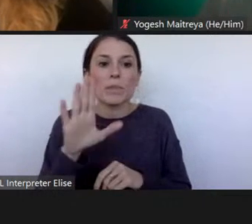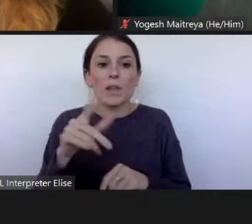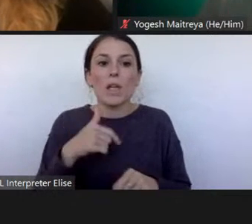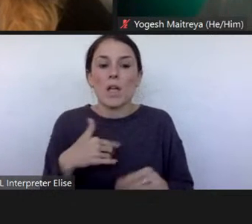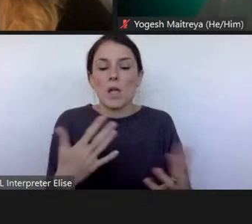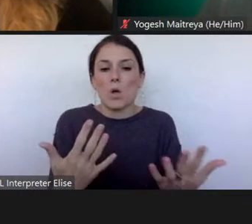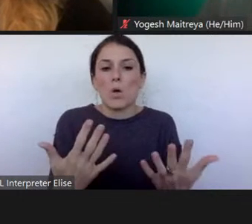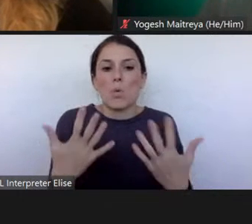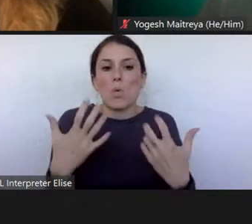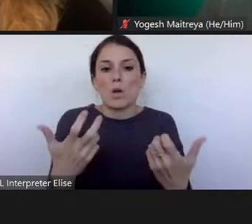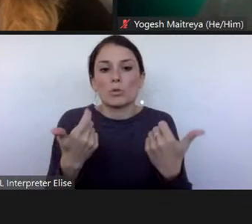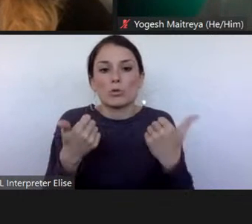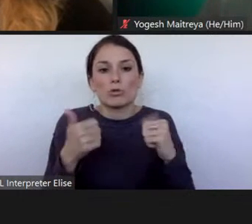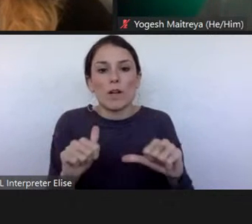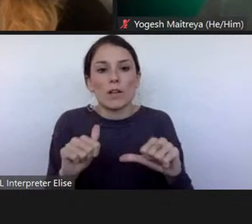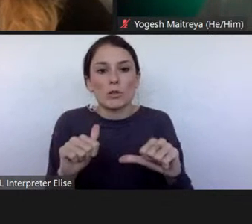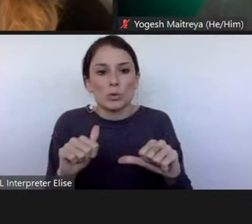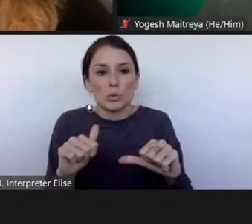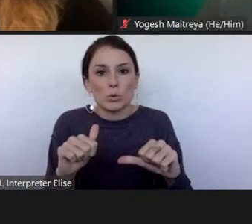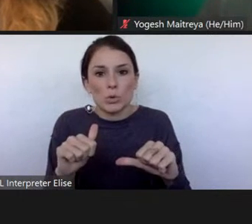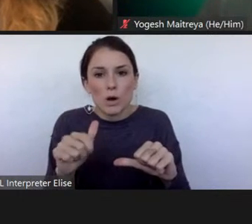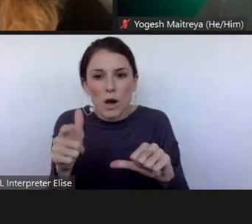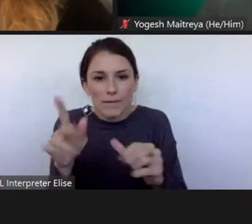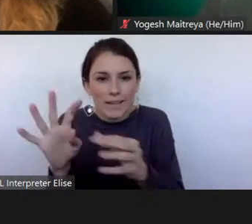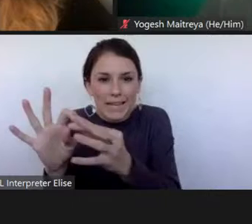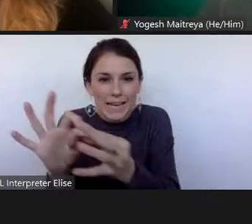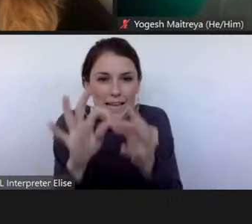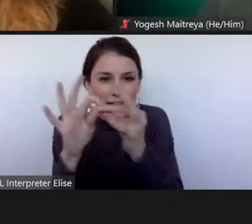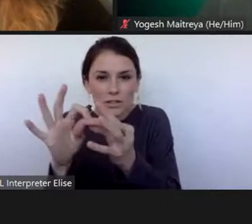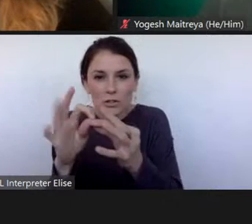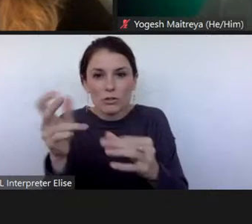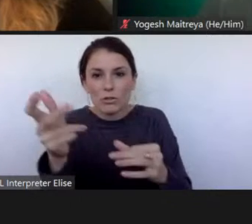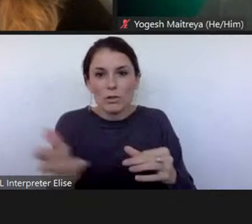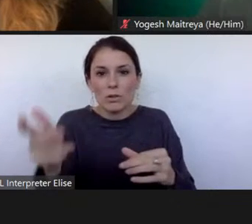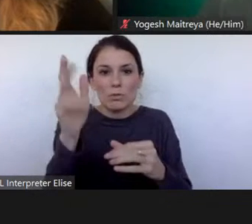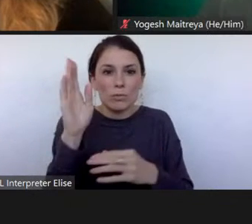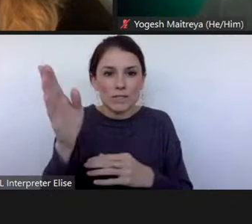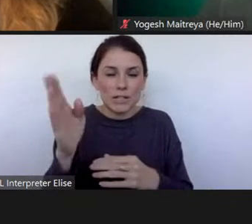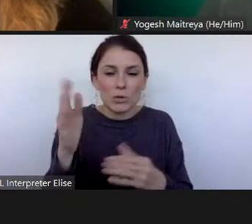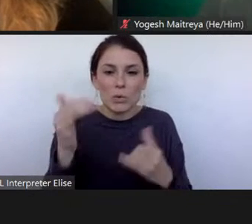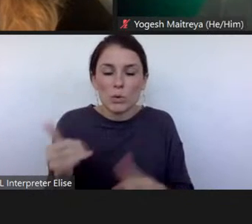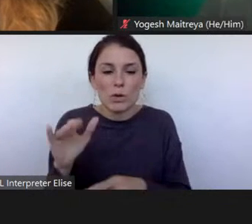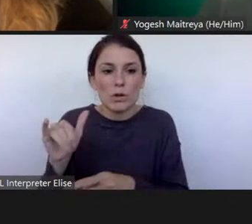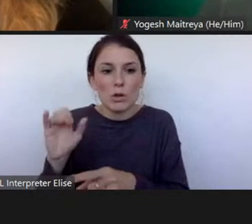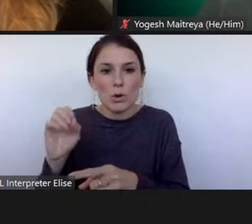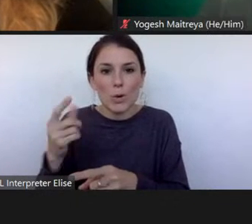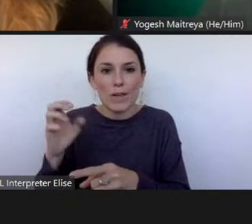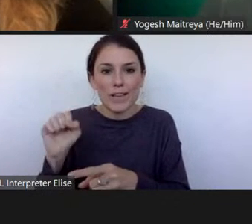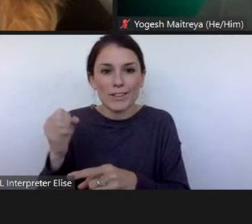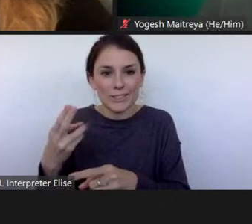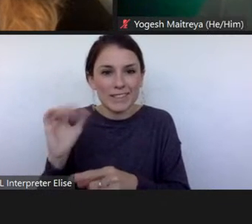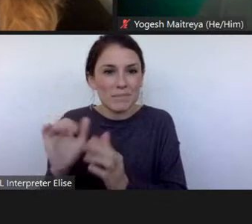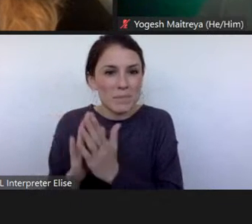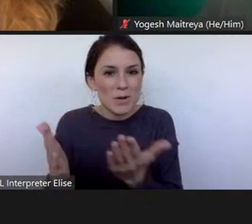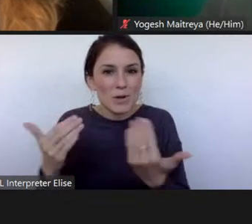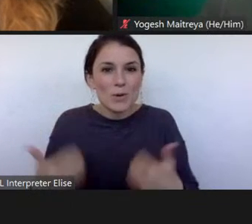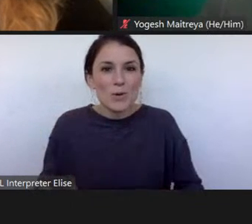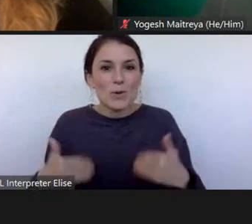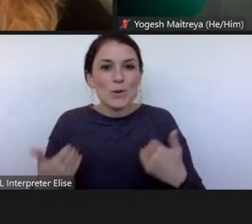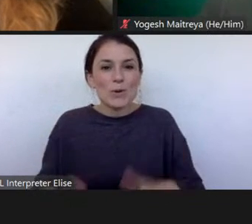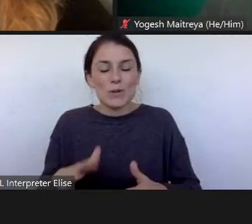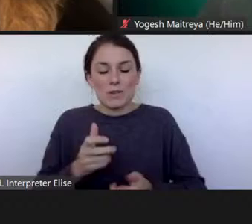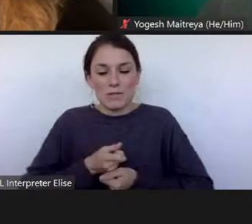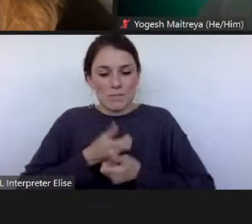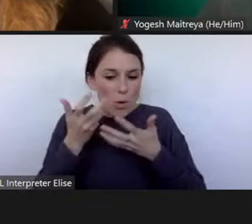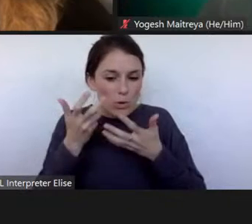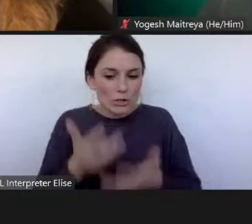these presentations together. And Yogesh, the books, wow. And the poetry